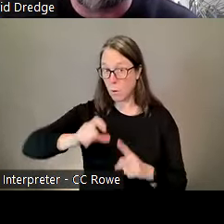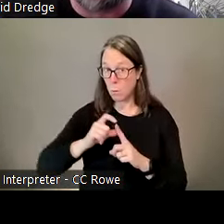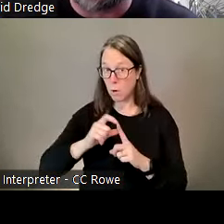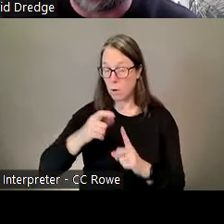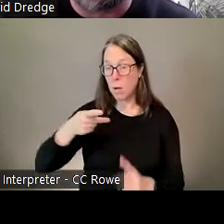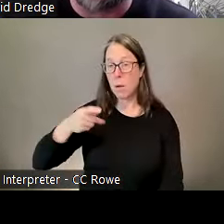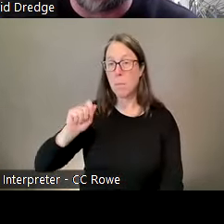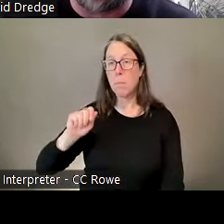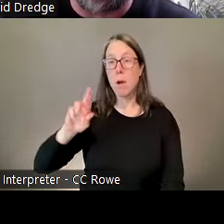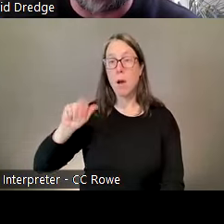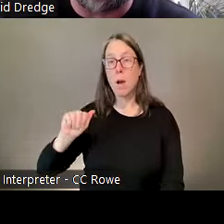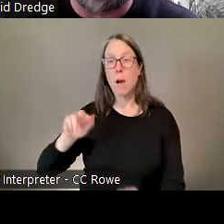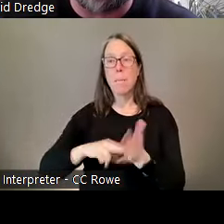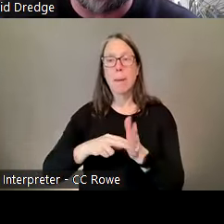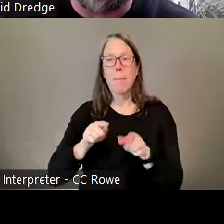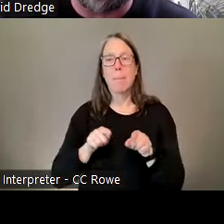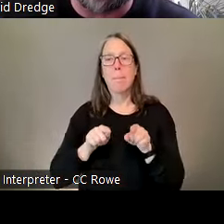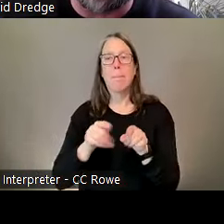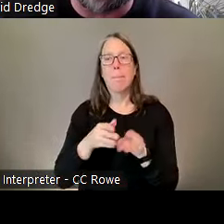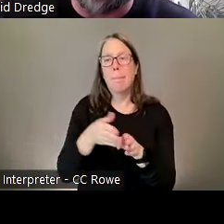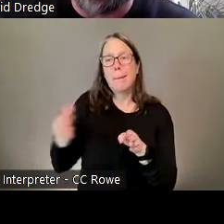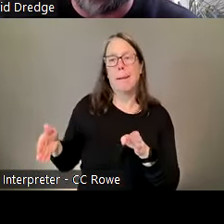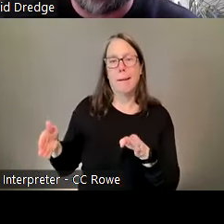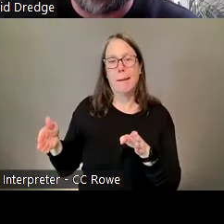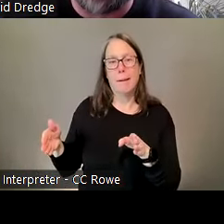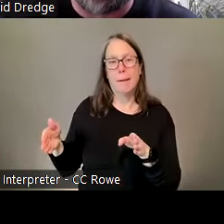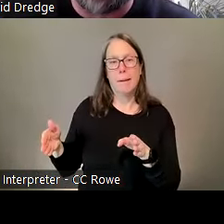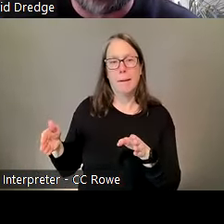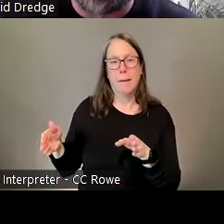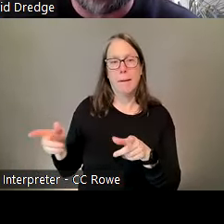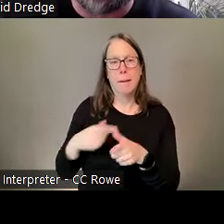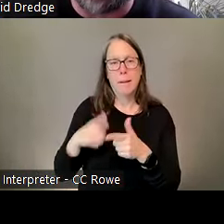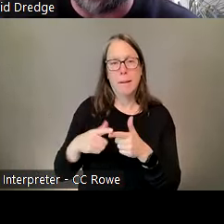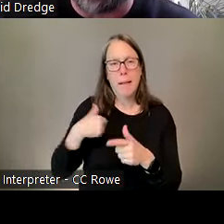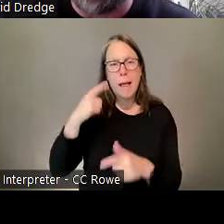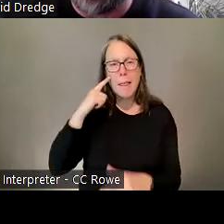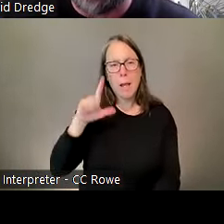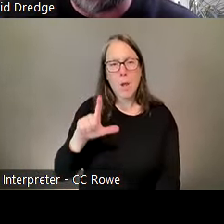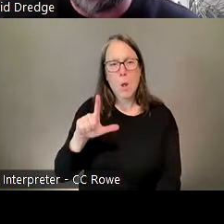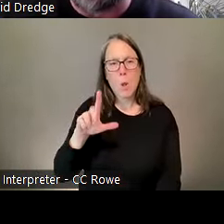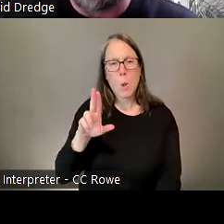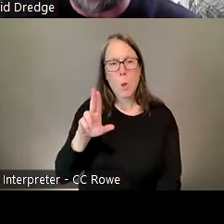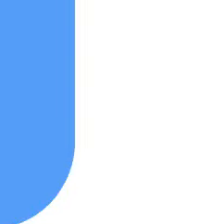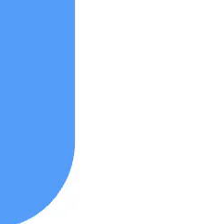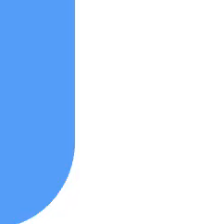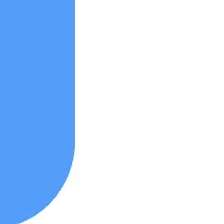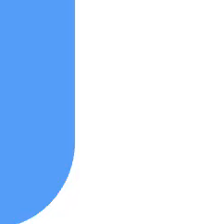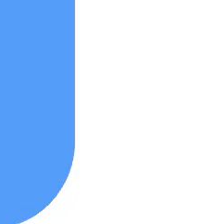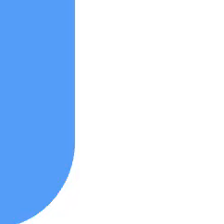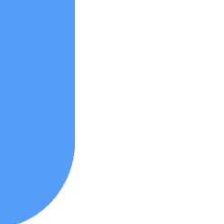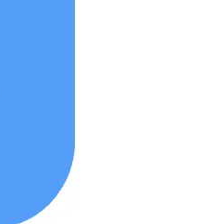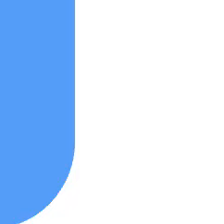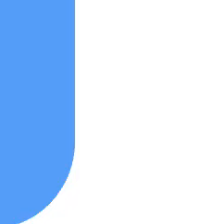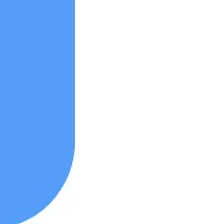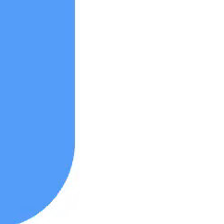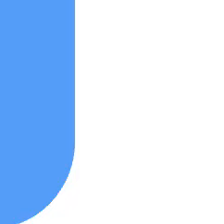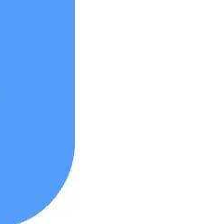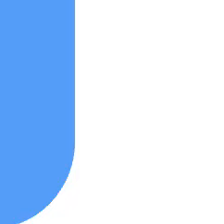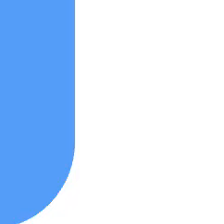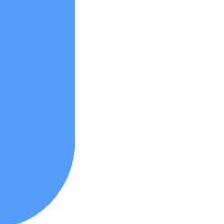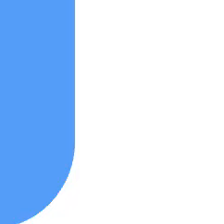para is beside, and then luine, I think is how you say that, loosen. So this combined word says to disable